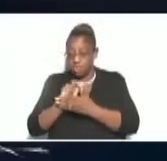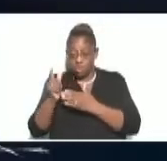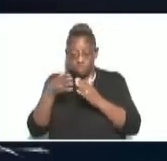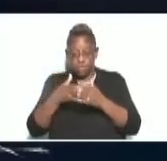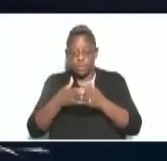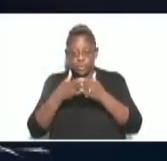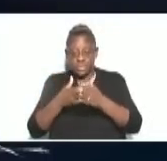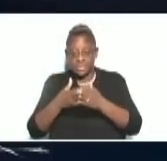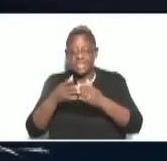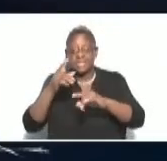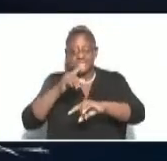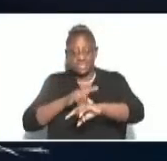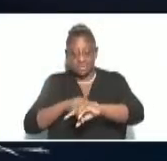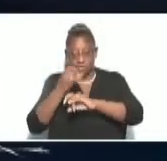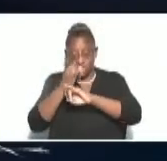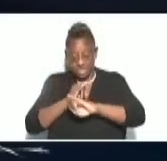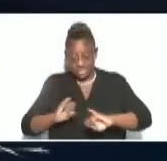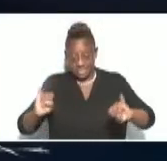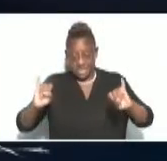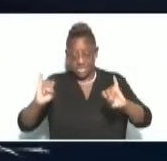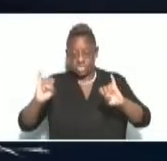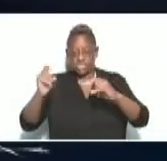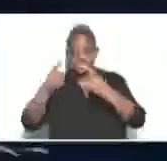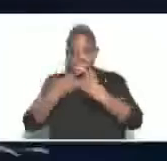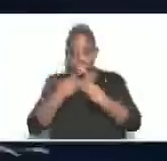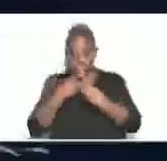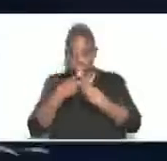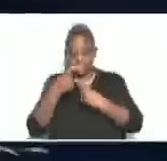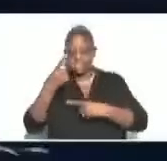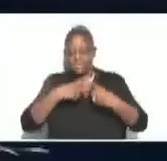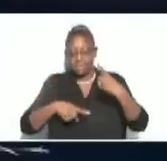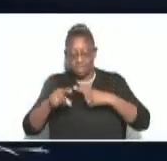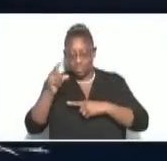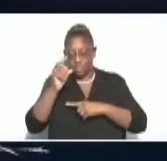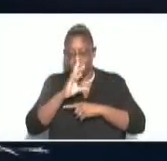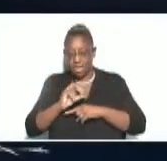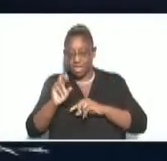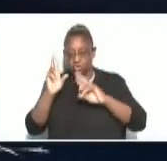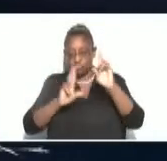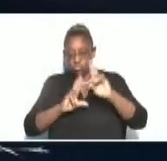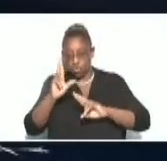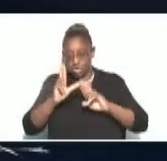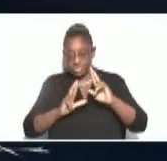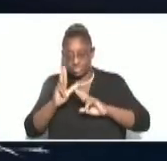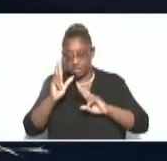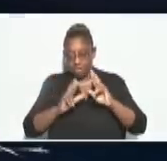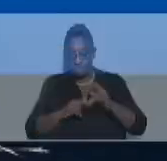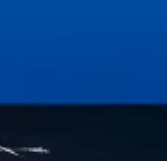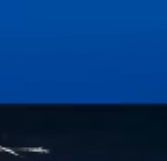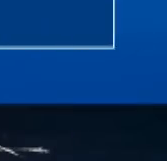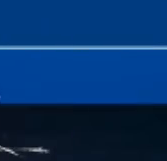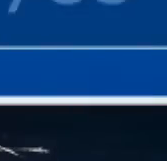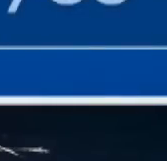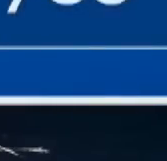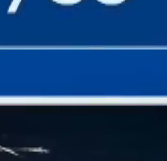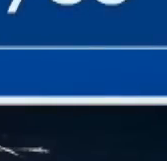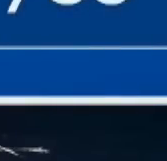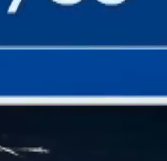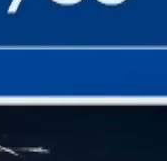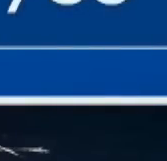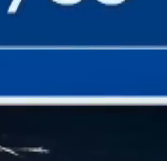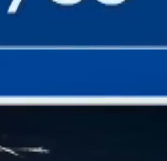boating forecast. It's time now for your international temperatures, and they are brought to you by Royal Star Assurance.